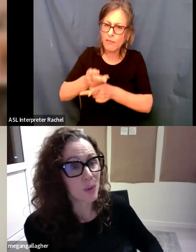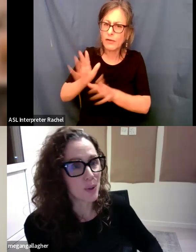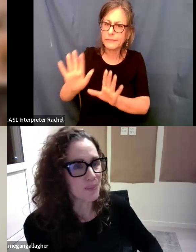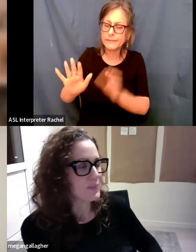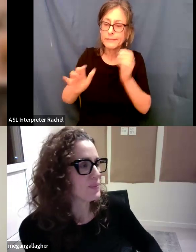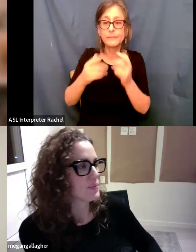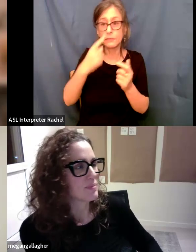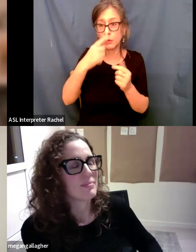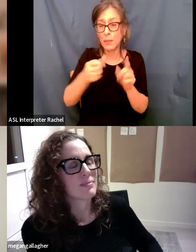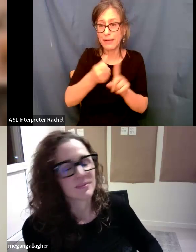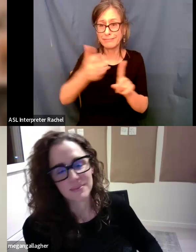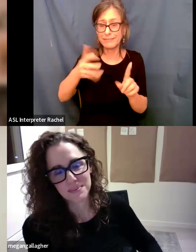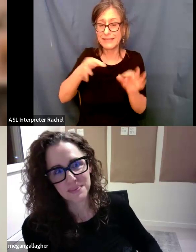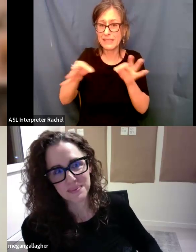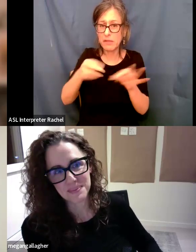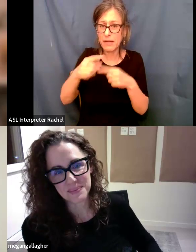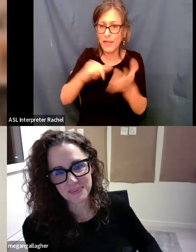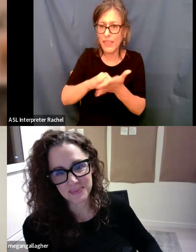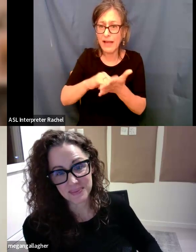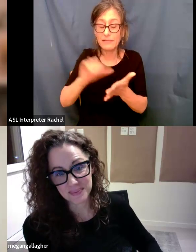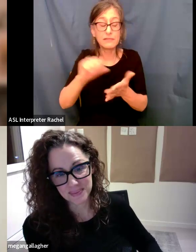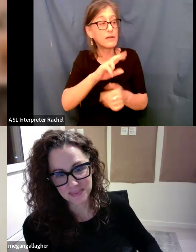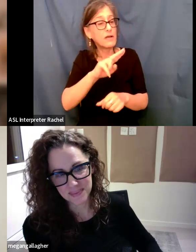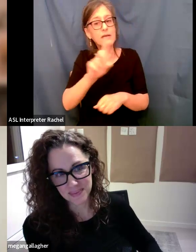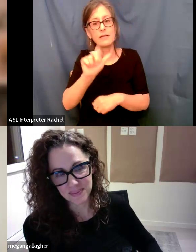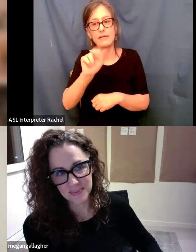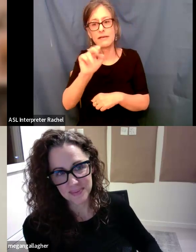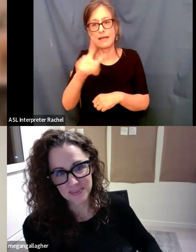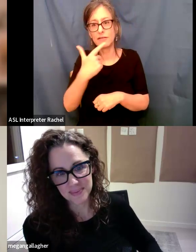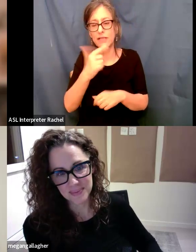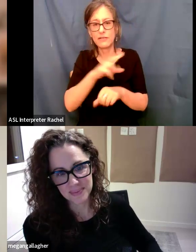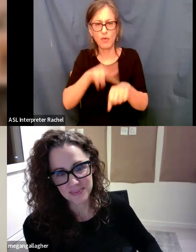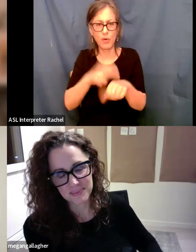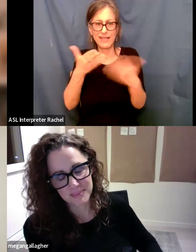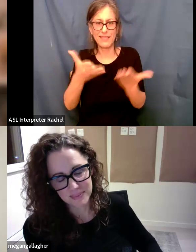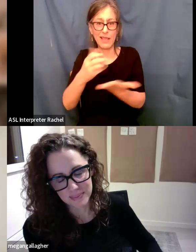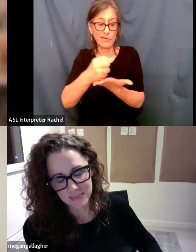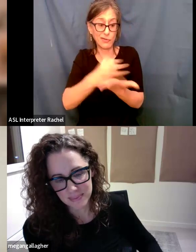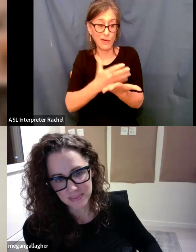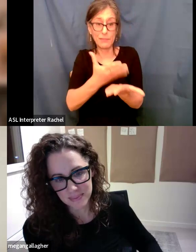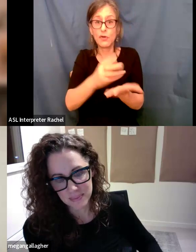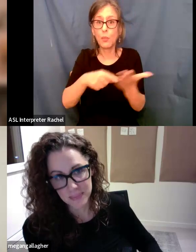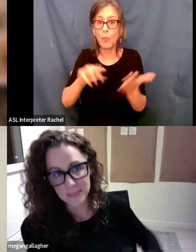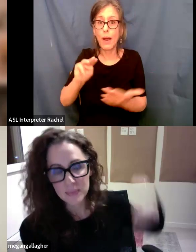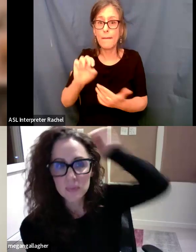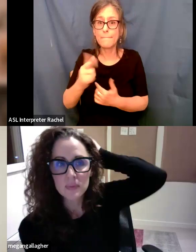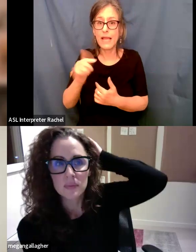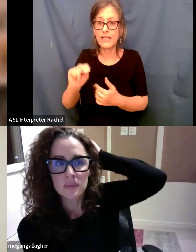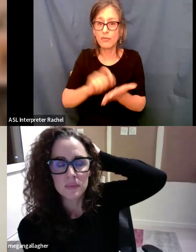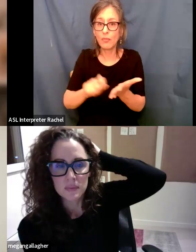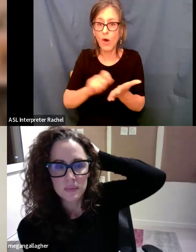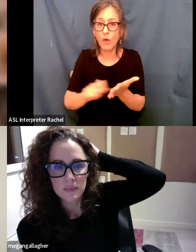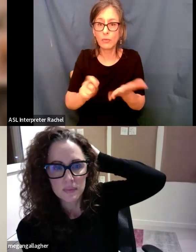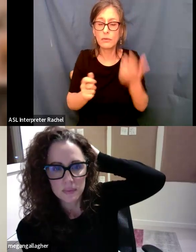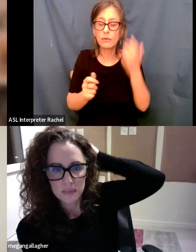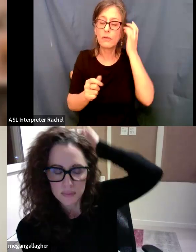love for you to unpack that. Of course. I mean, so much of that is on the page. Like it is what Megan wrote. And I mean, what was kind of incredible as well